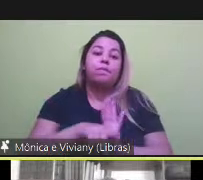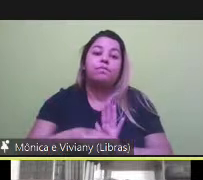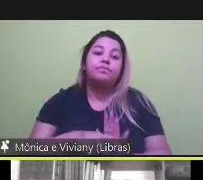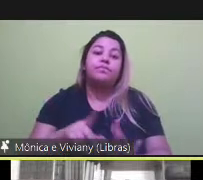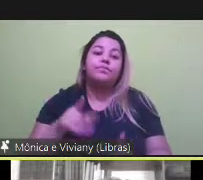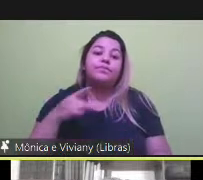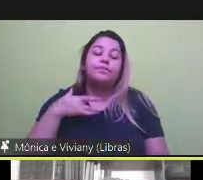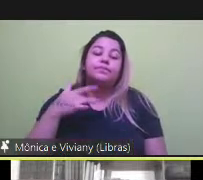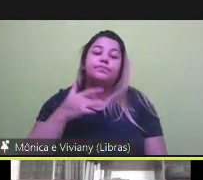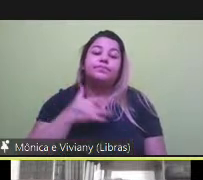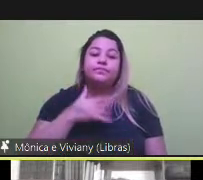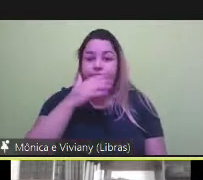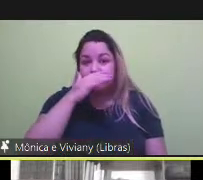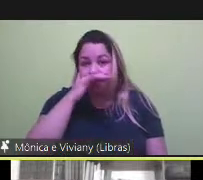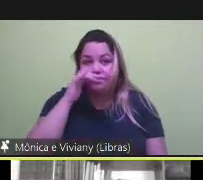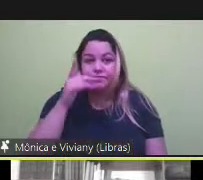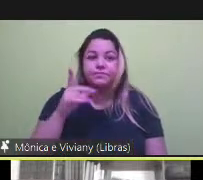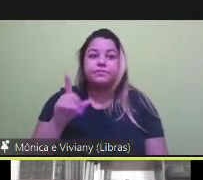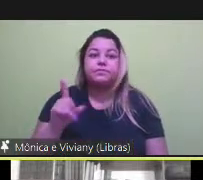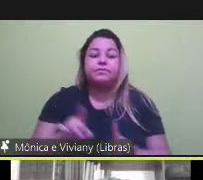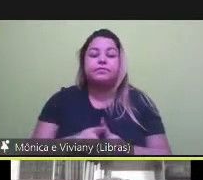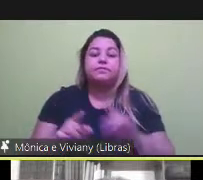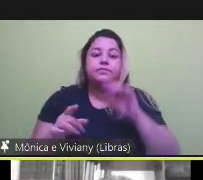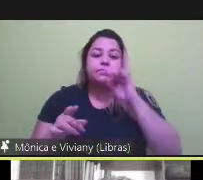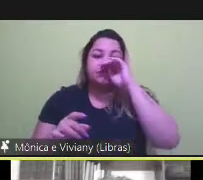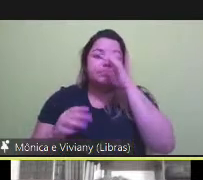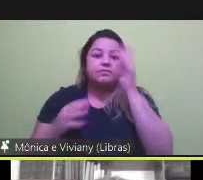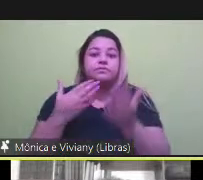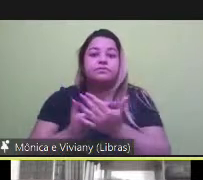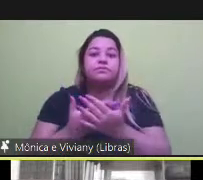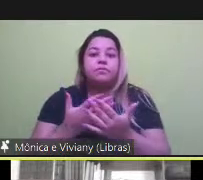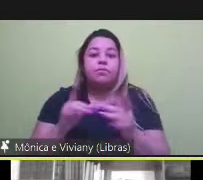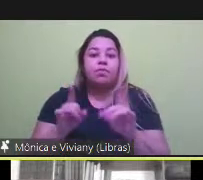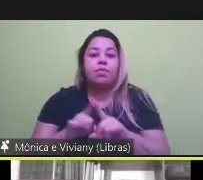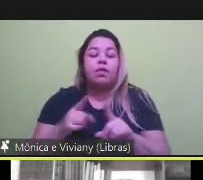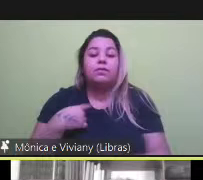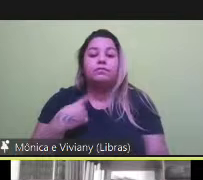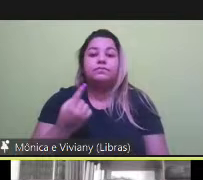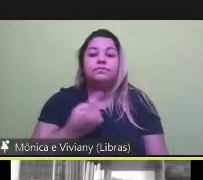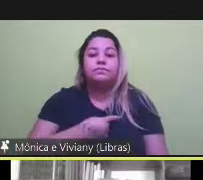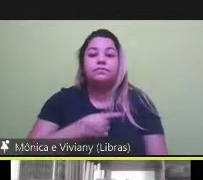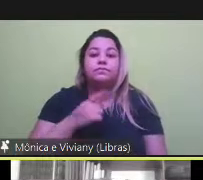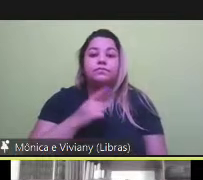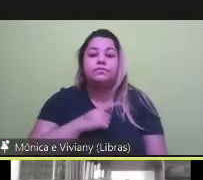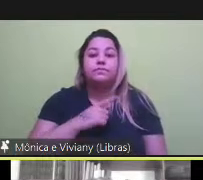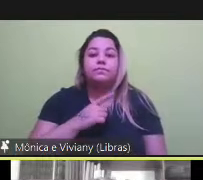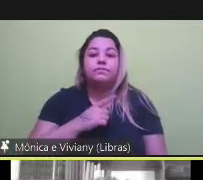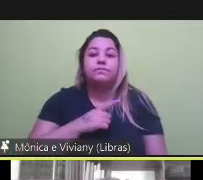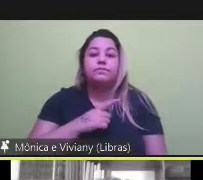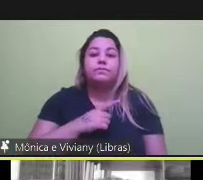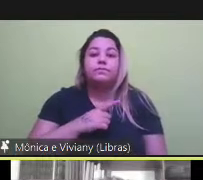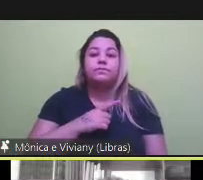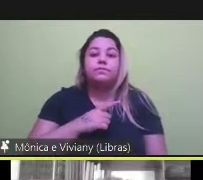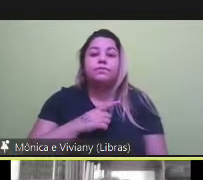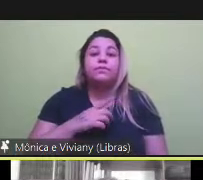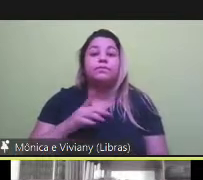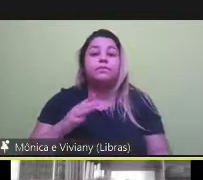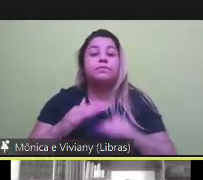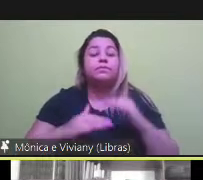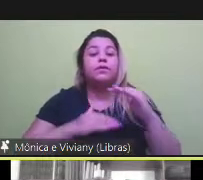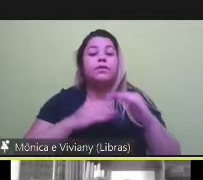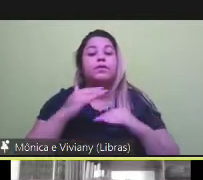especially in Escola Total. And for example, there was the support of the center, the active participation of